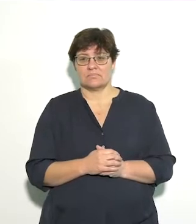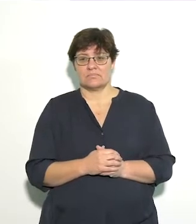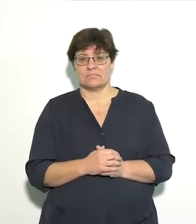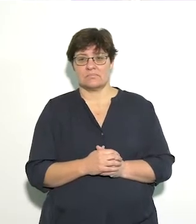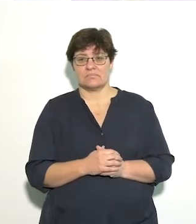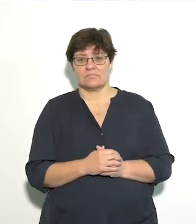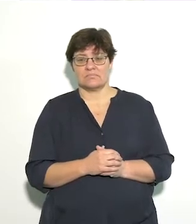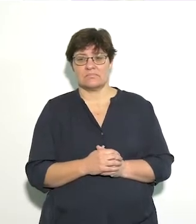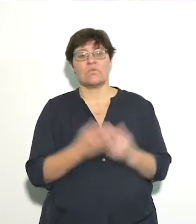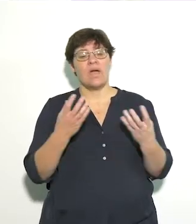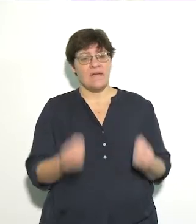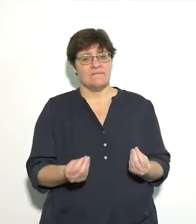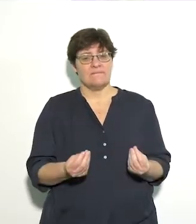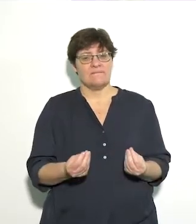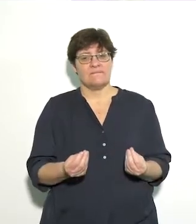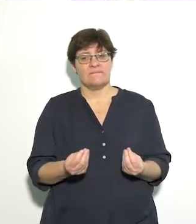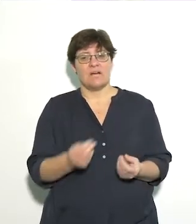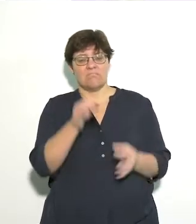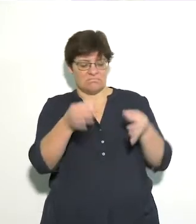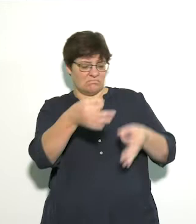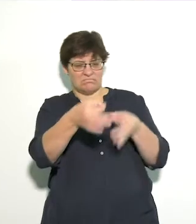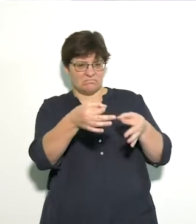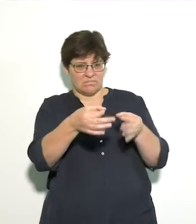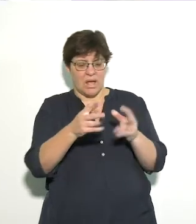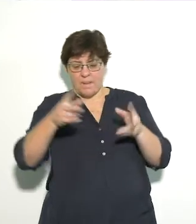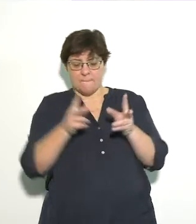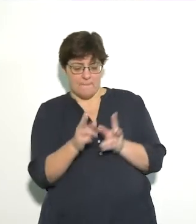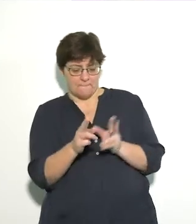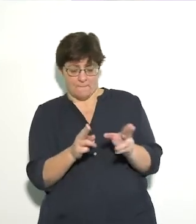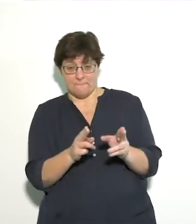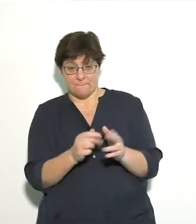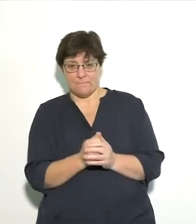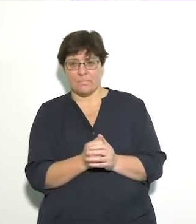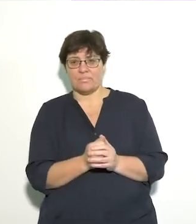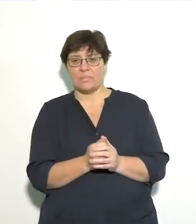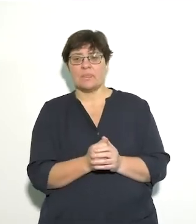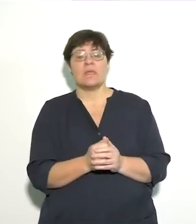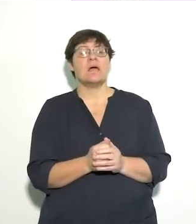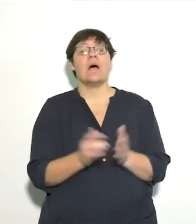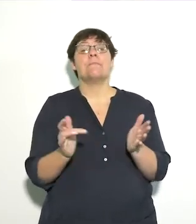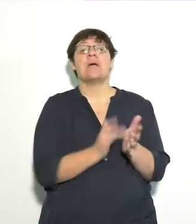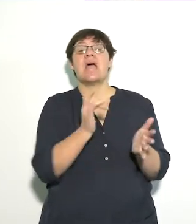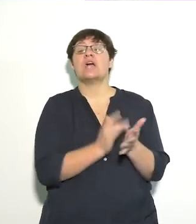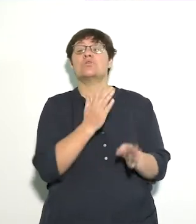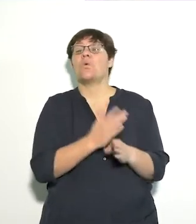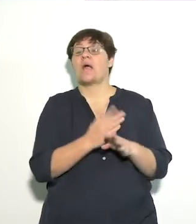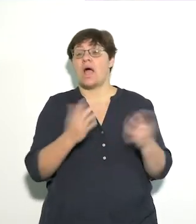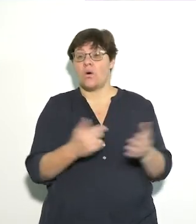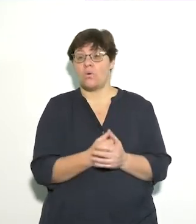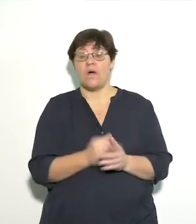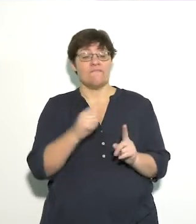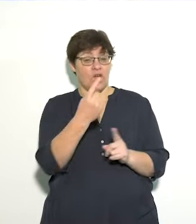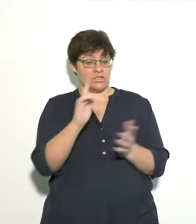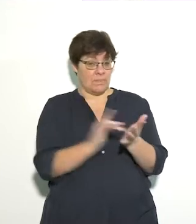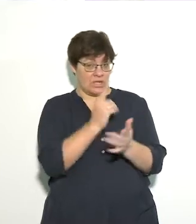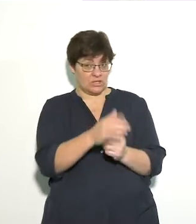centimeter snip in the page, so that you've got something that looks like that. Now, this is how the pages work for a pop-up book. You take your